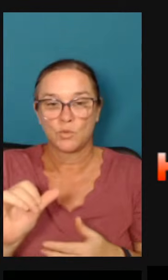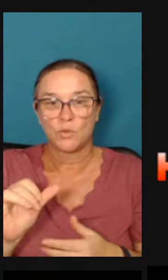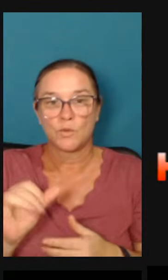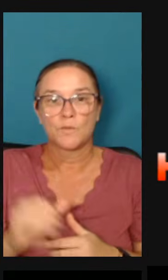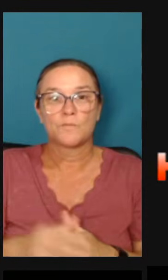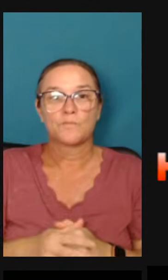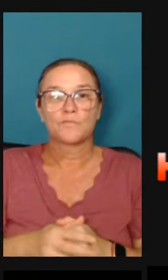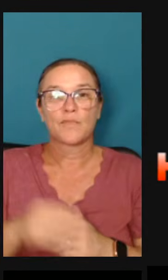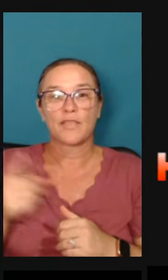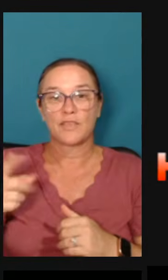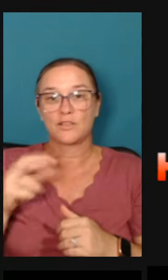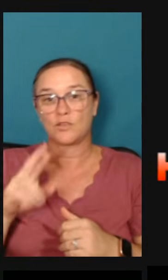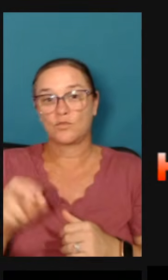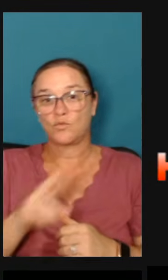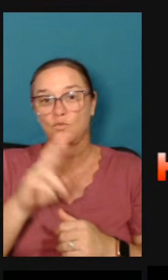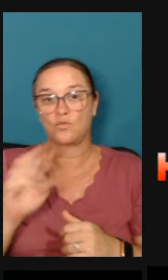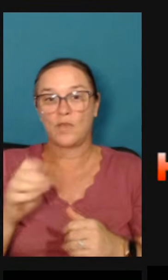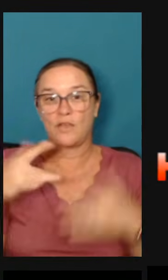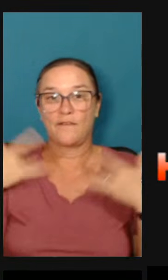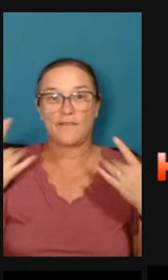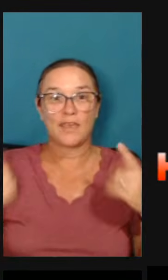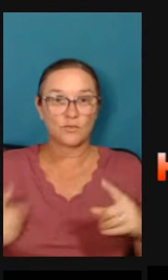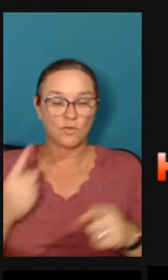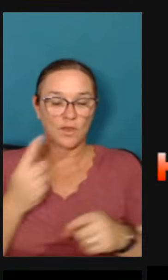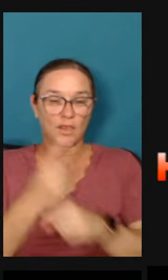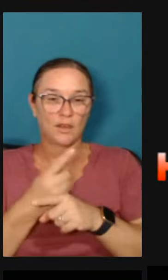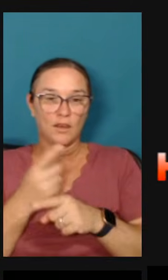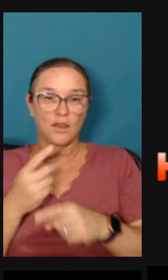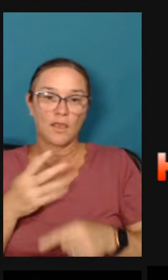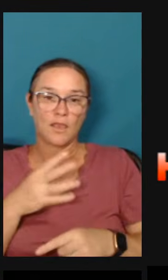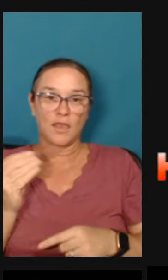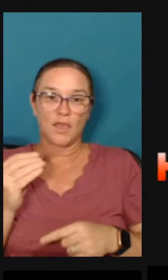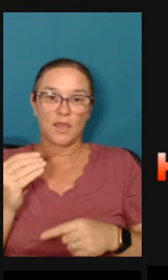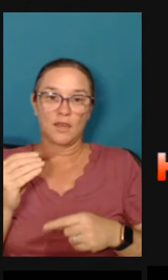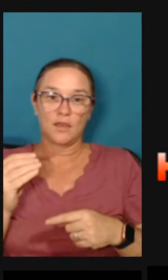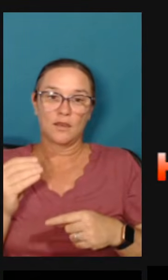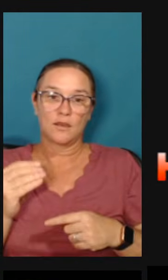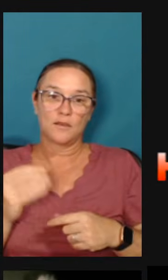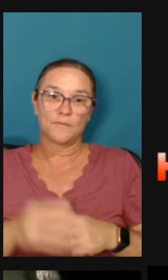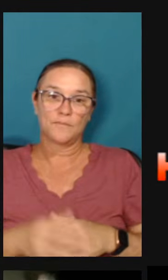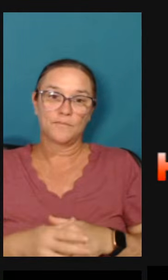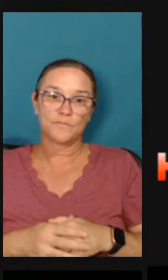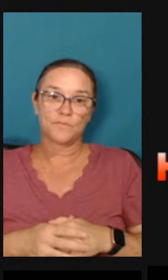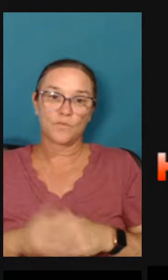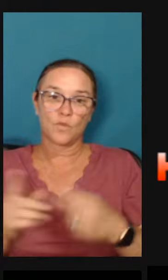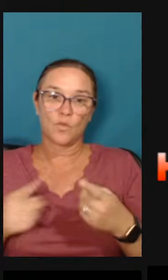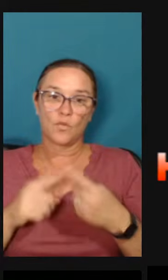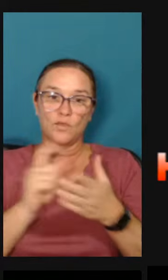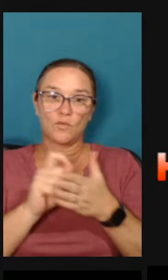This is a very rare event, right? And when you read a paper for how much